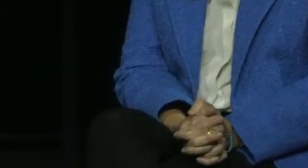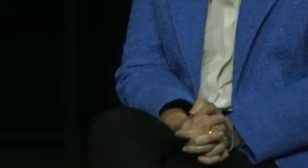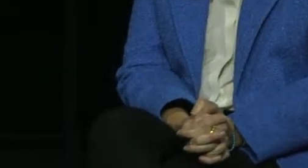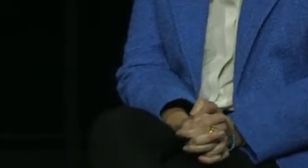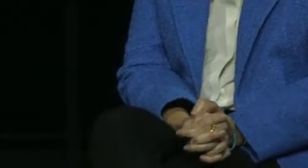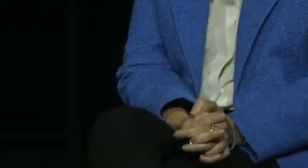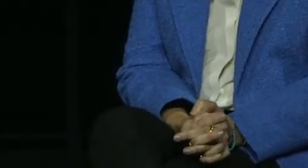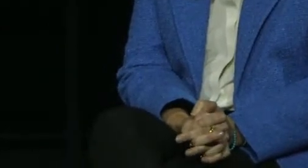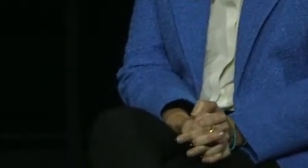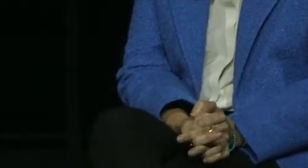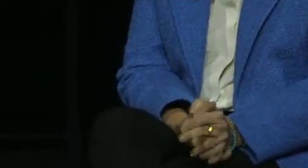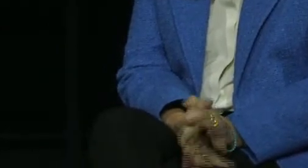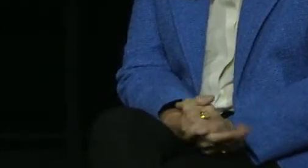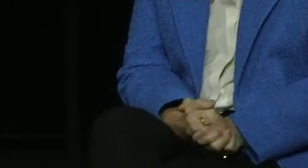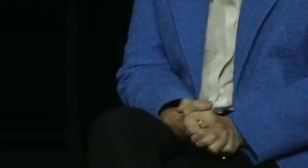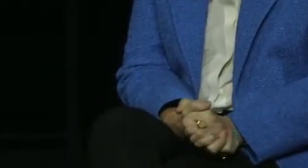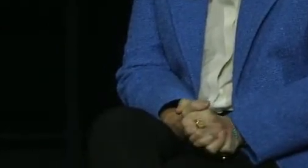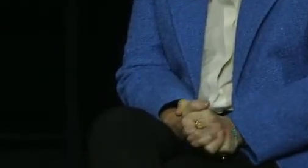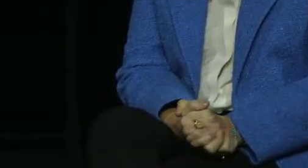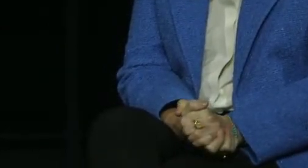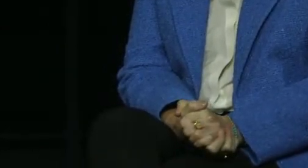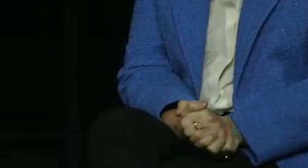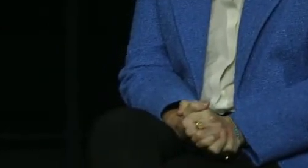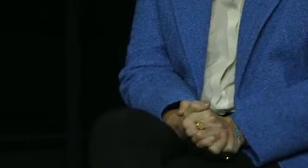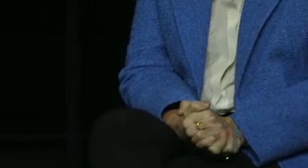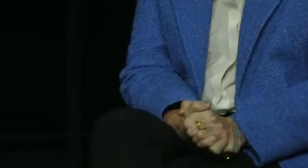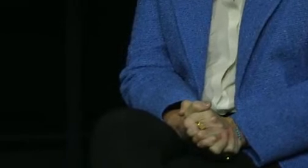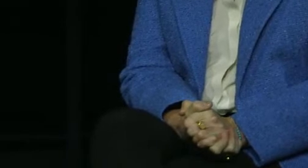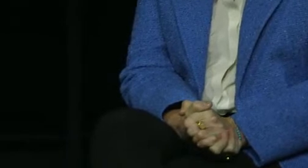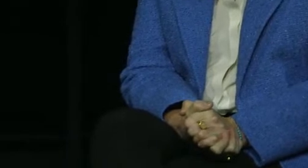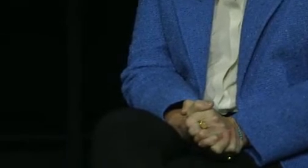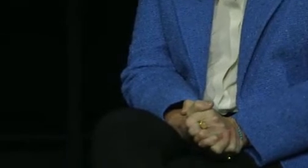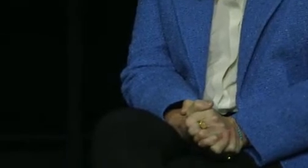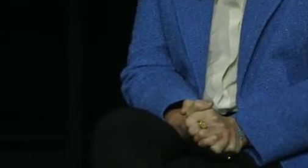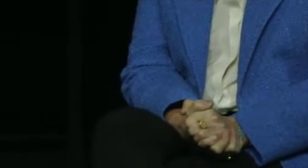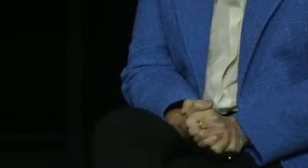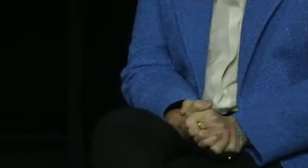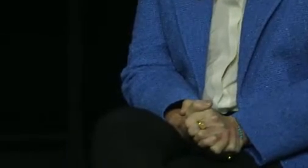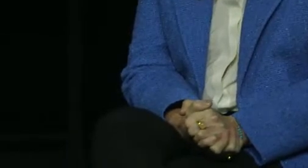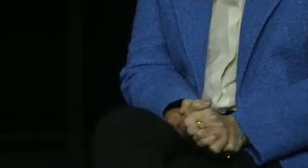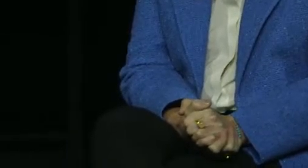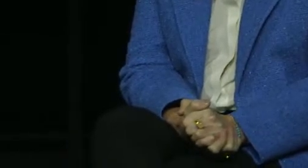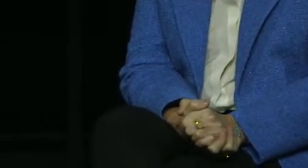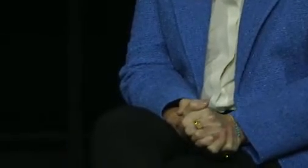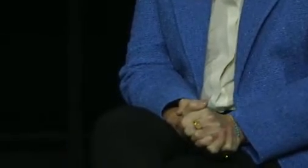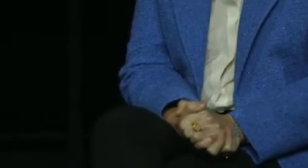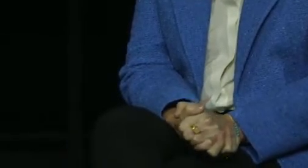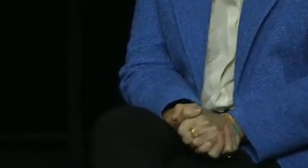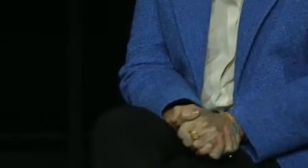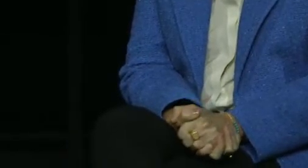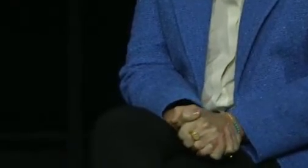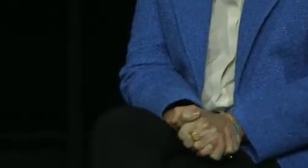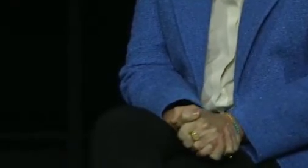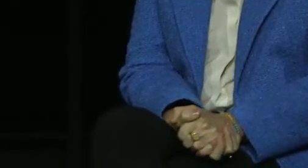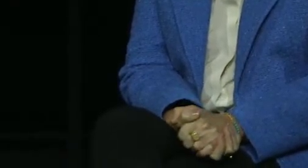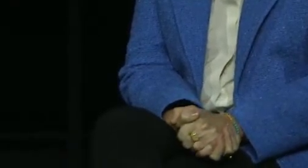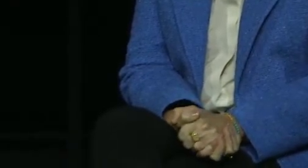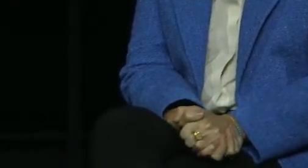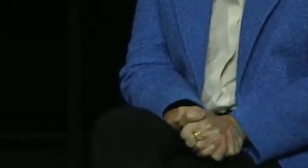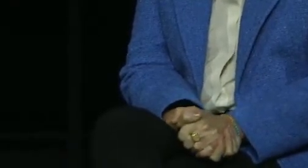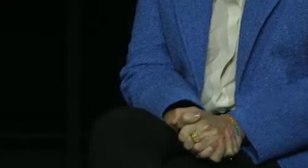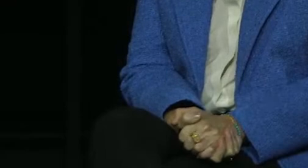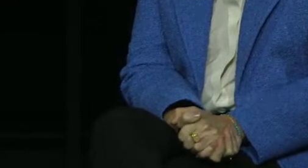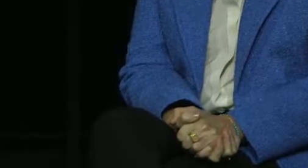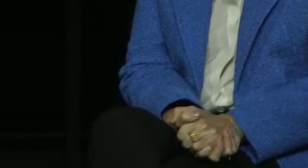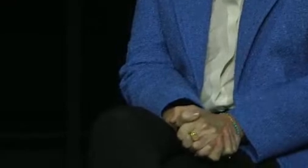I had finished my short film Bow, which was about a mother and like getting over